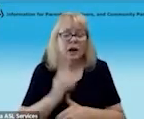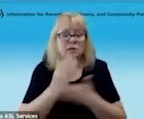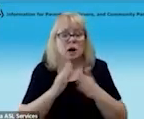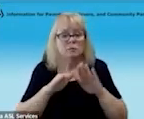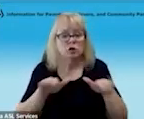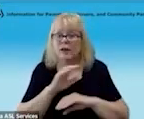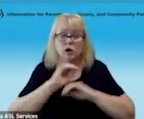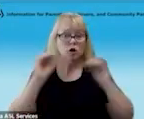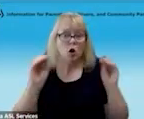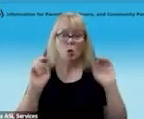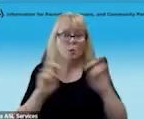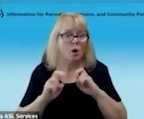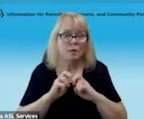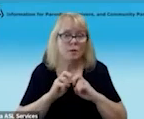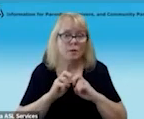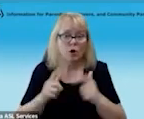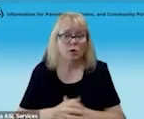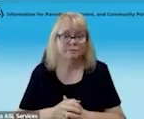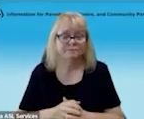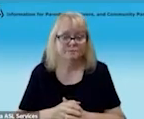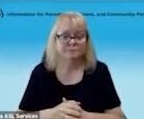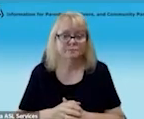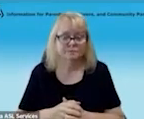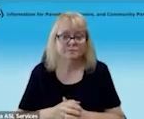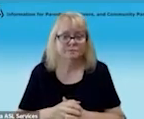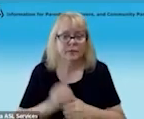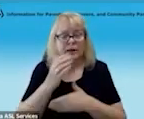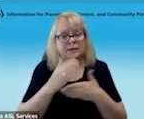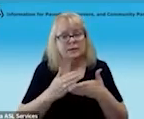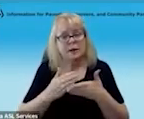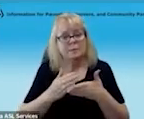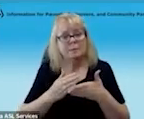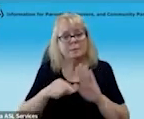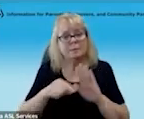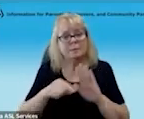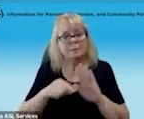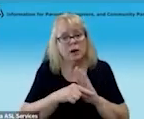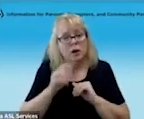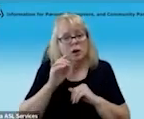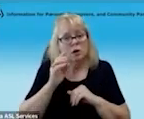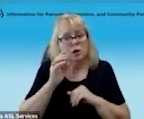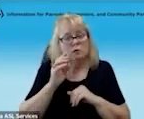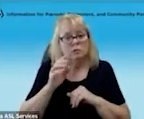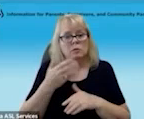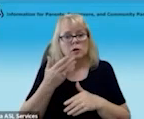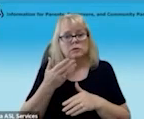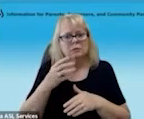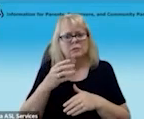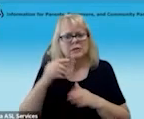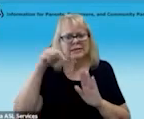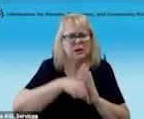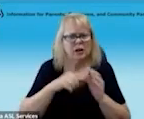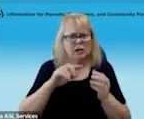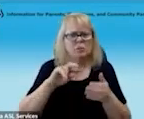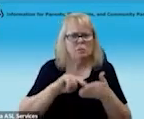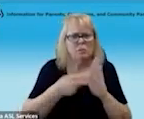some of the reported side effects tend to be mild, temporary, and similar to other side effects experienced after routine vaccination. And some children have no